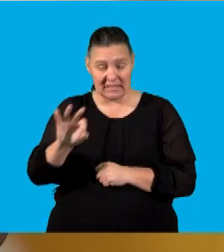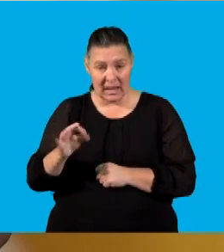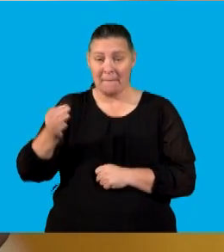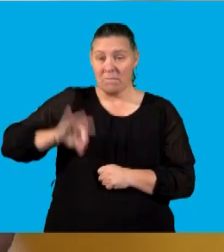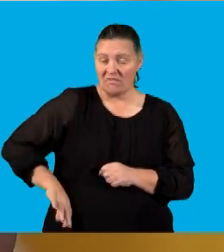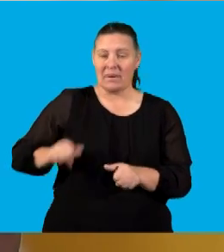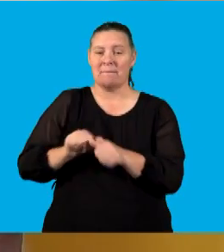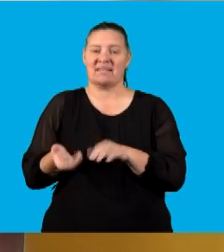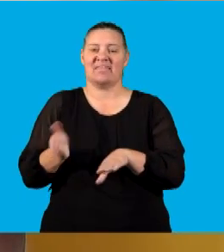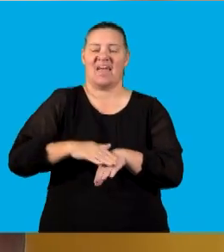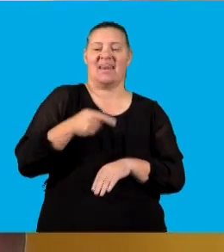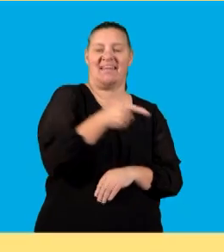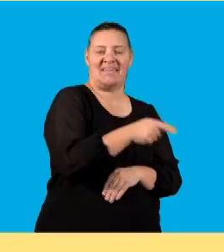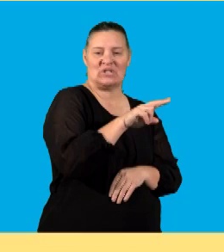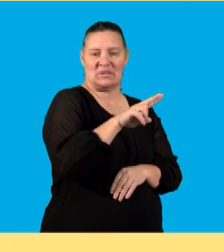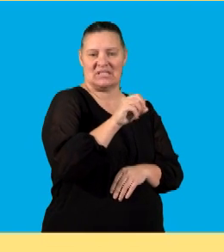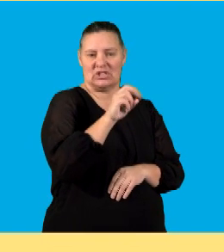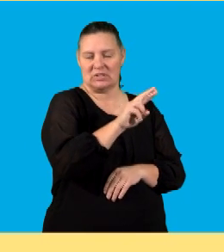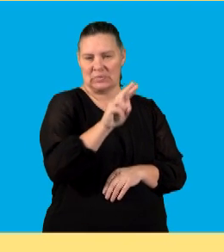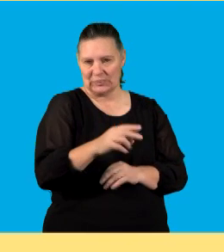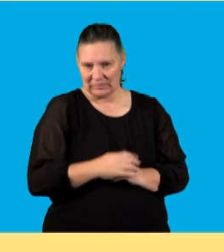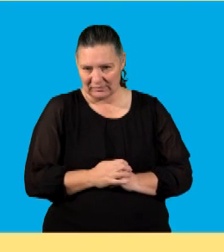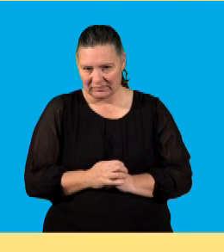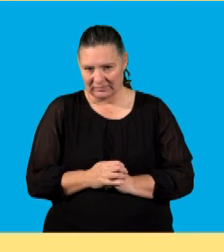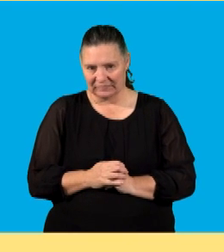better in terms of profits as compared to the year